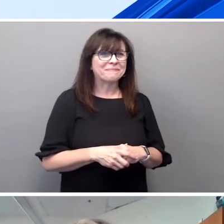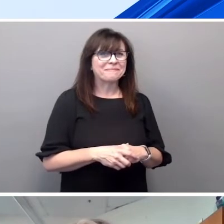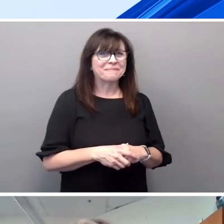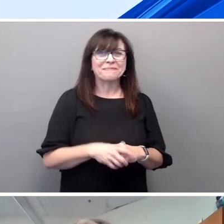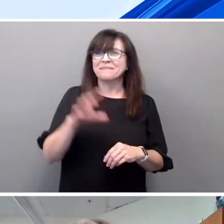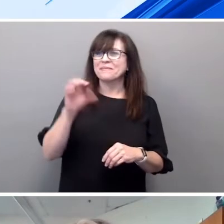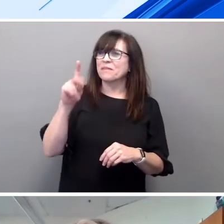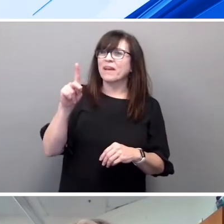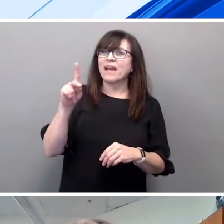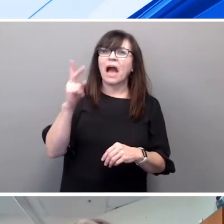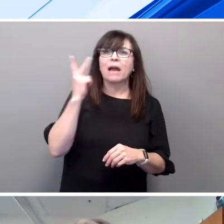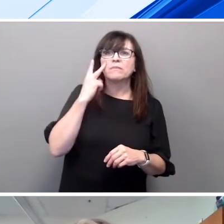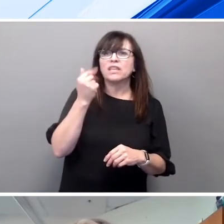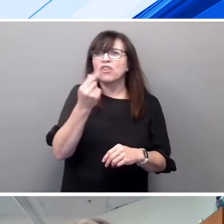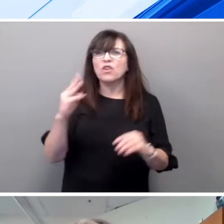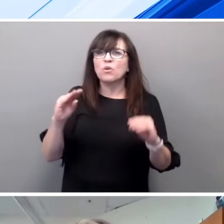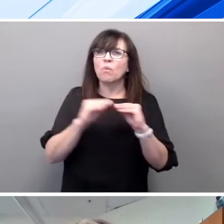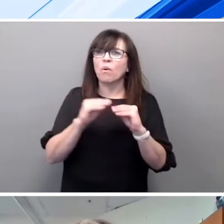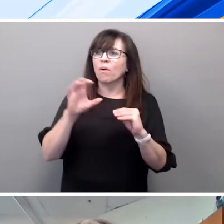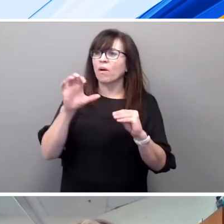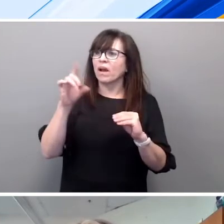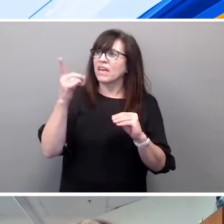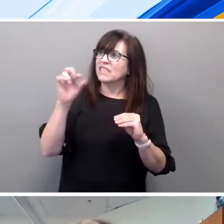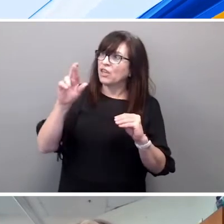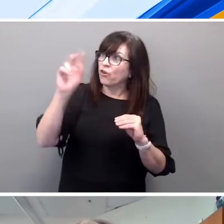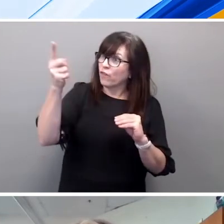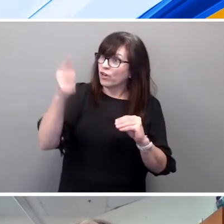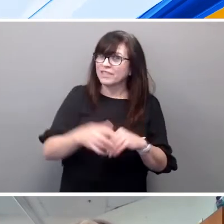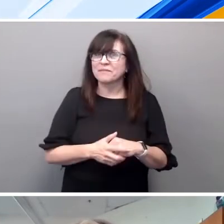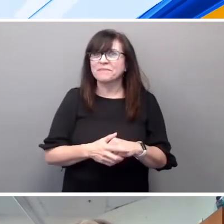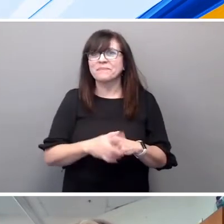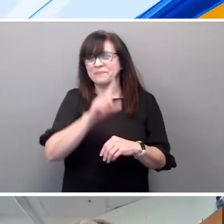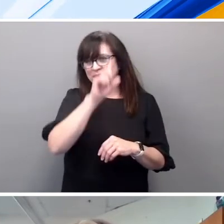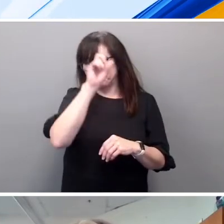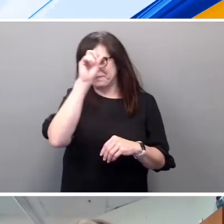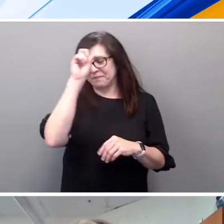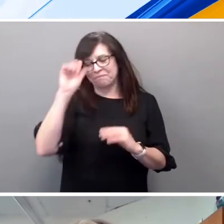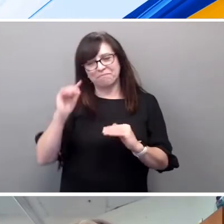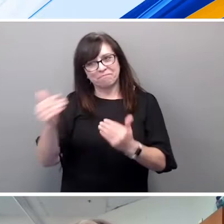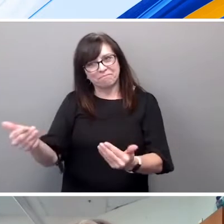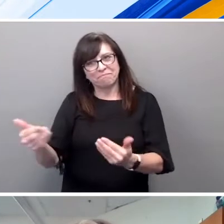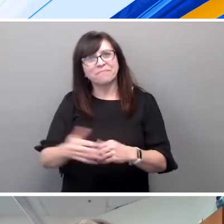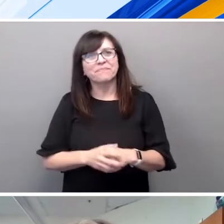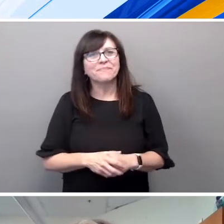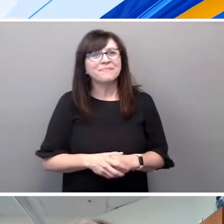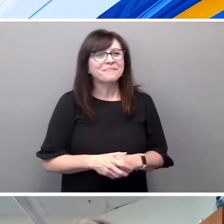Okay, seeing a couple more hands go up. Cedar, I saw you first. Feel free to speak.